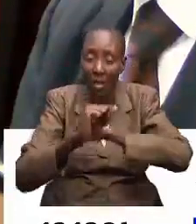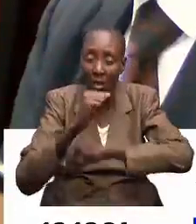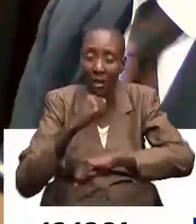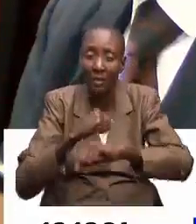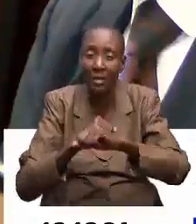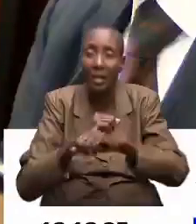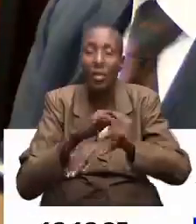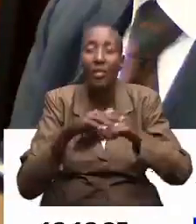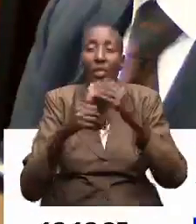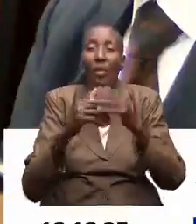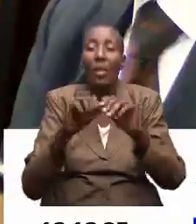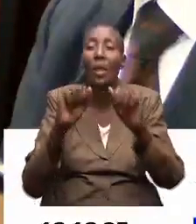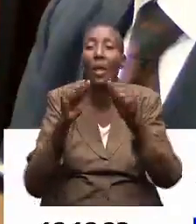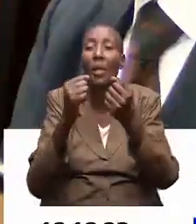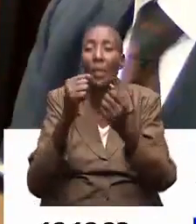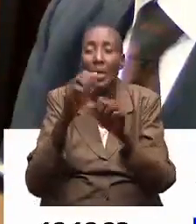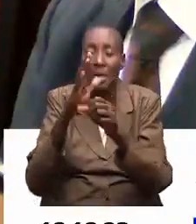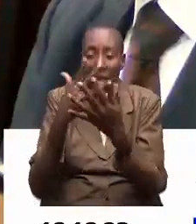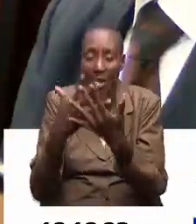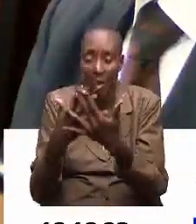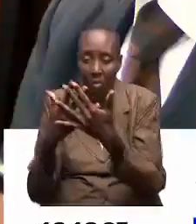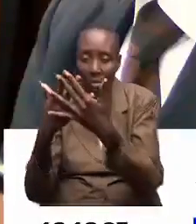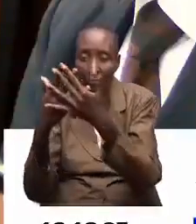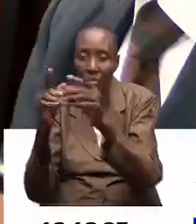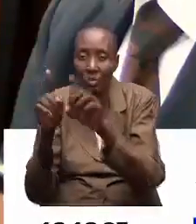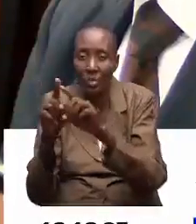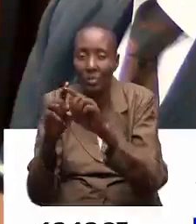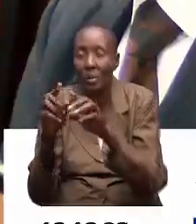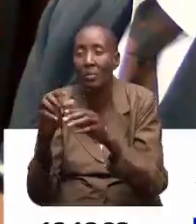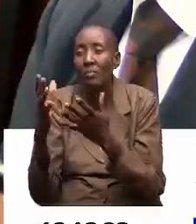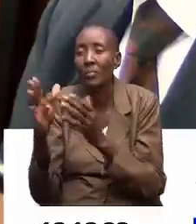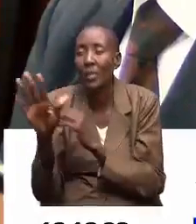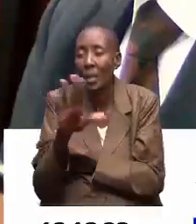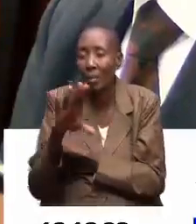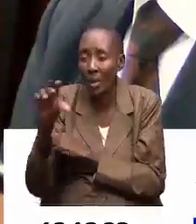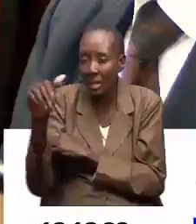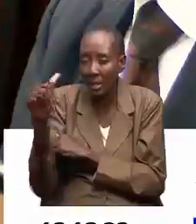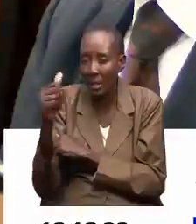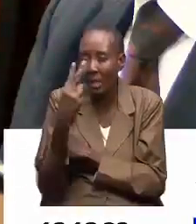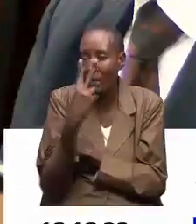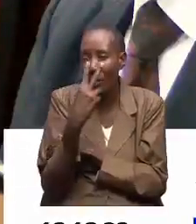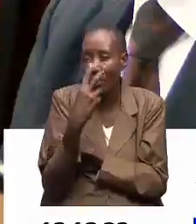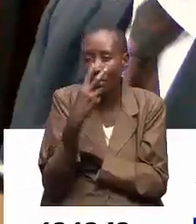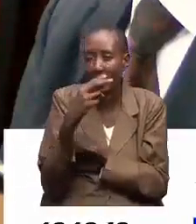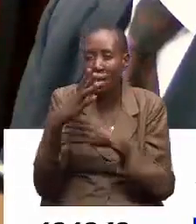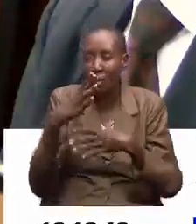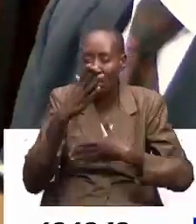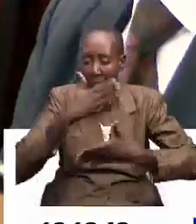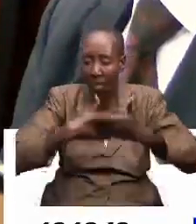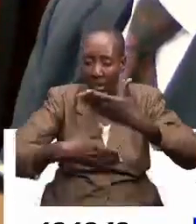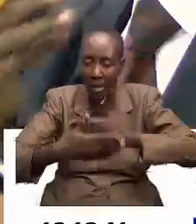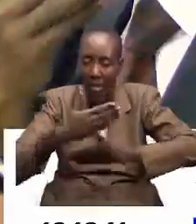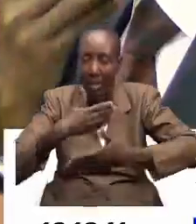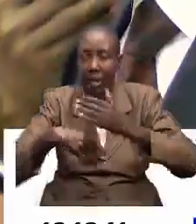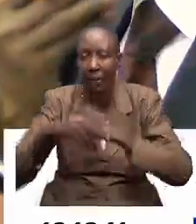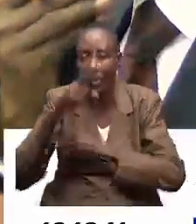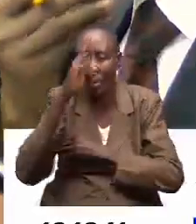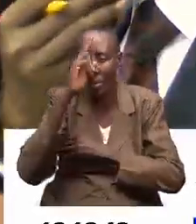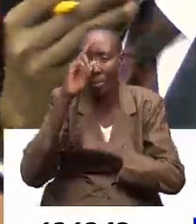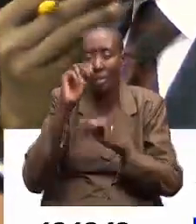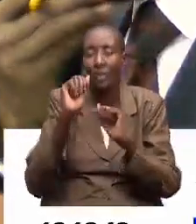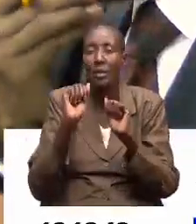what happens in prisons and other holding facilities and as people interact with the police can be brought under